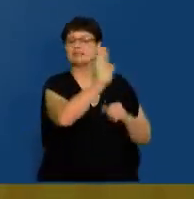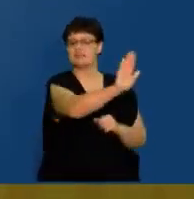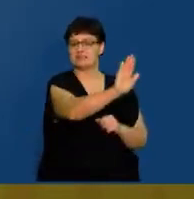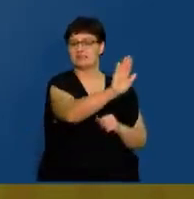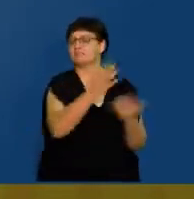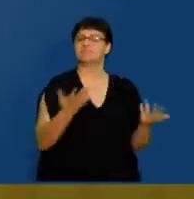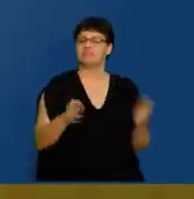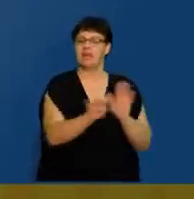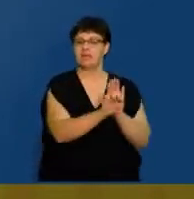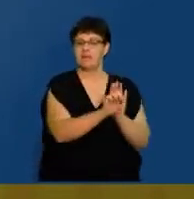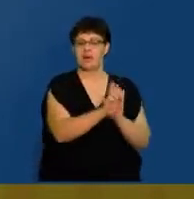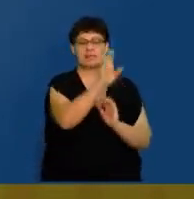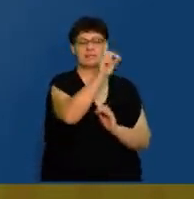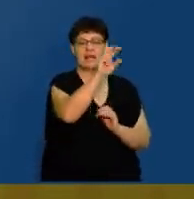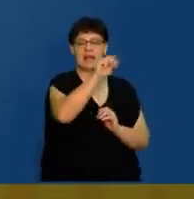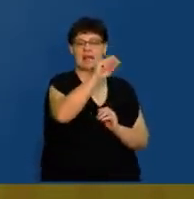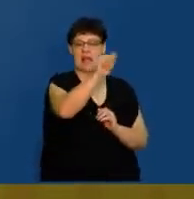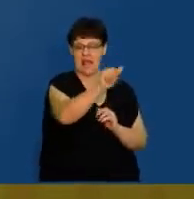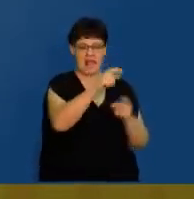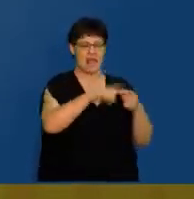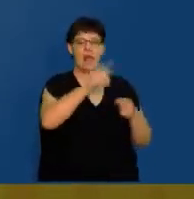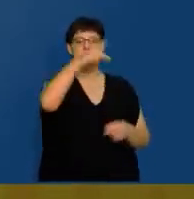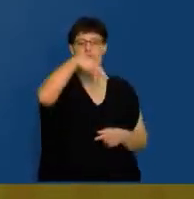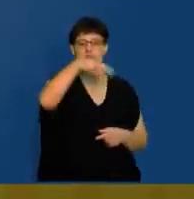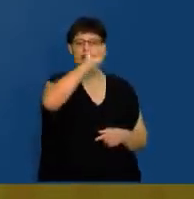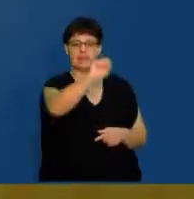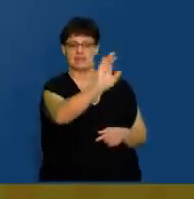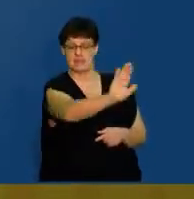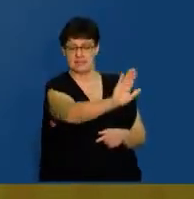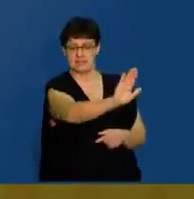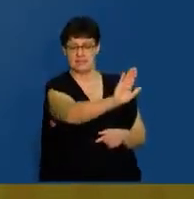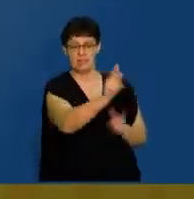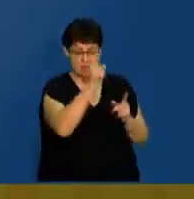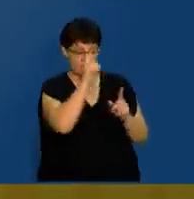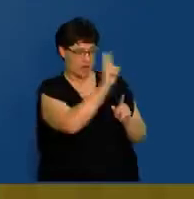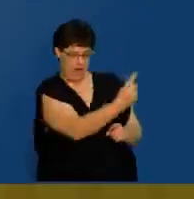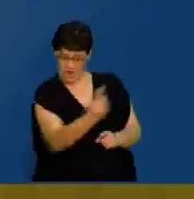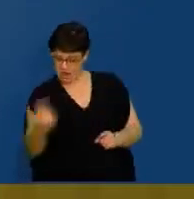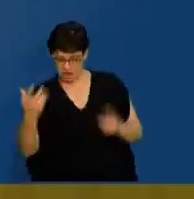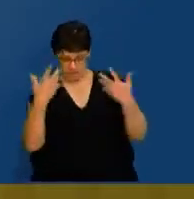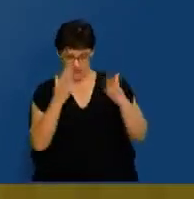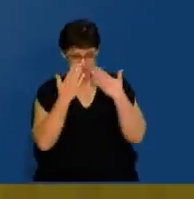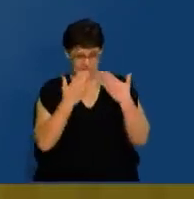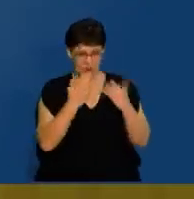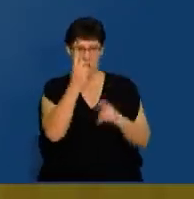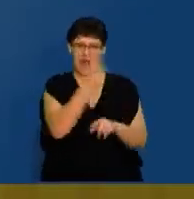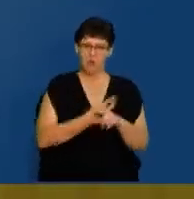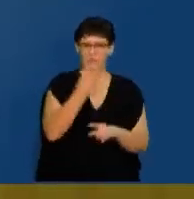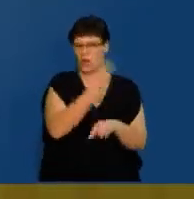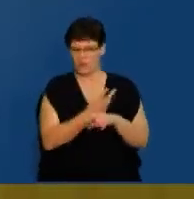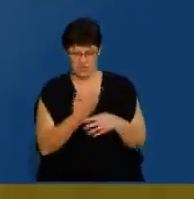say for example, DNA protein synthesis. Now that you've spent an hour or two studying a specific